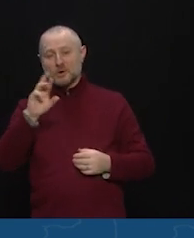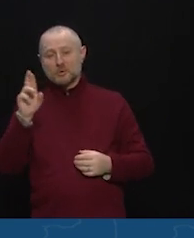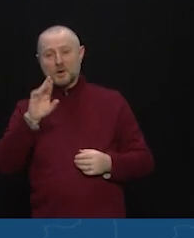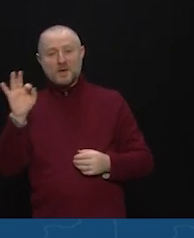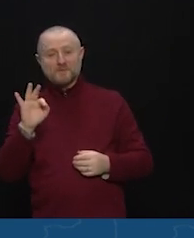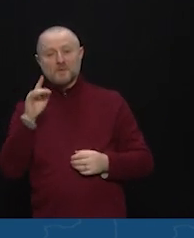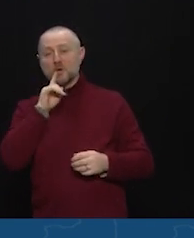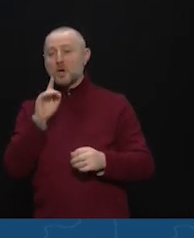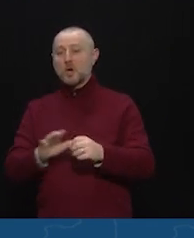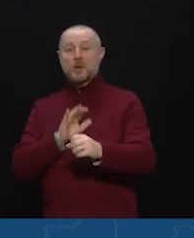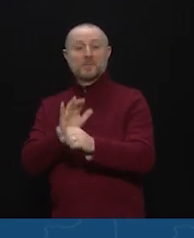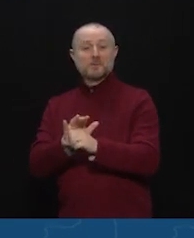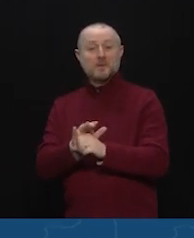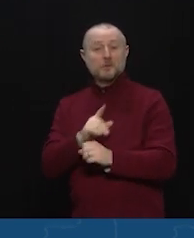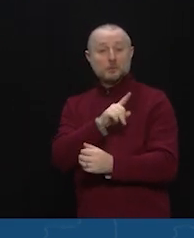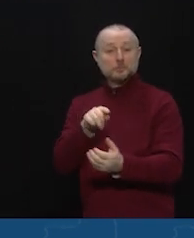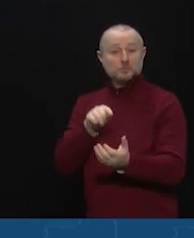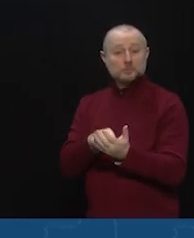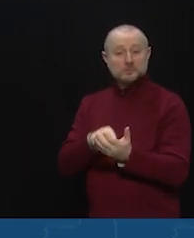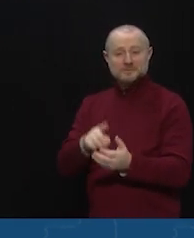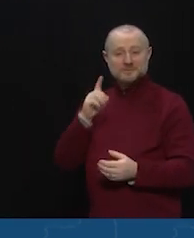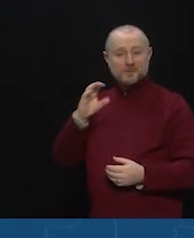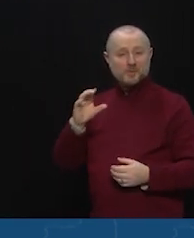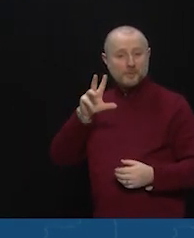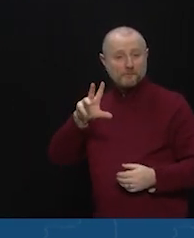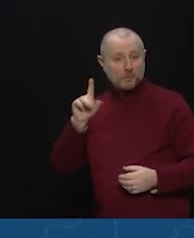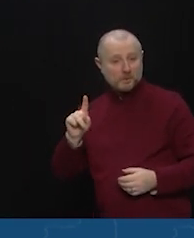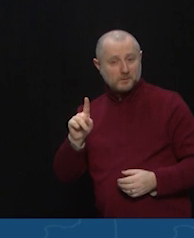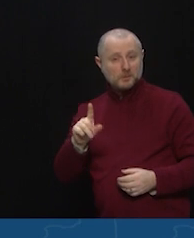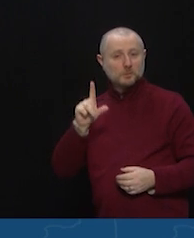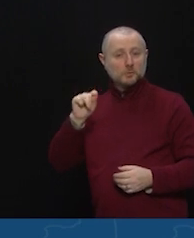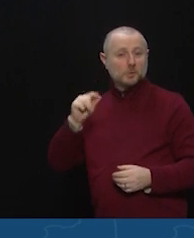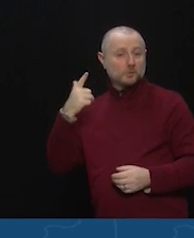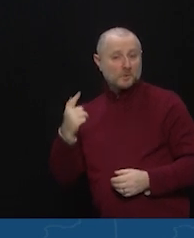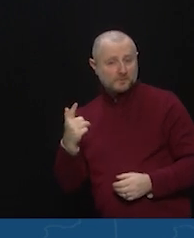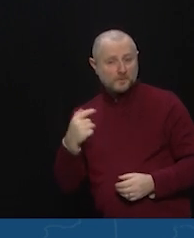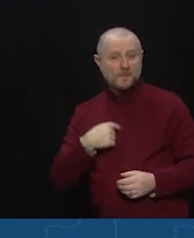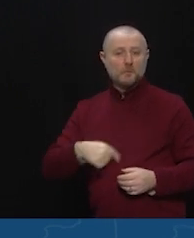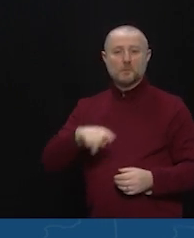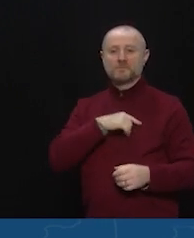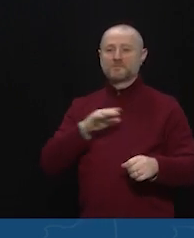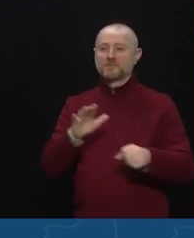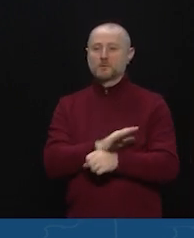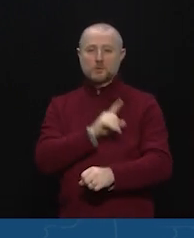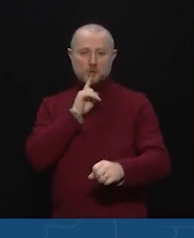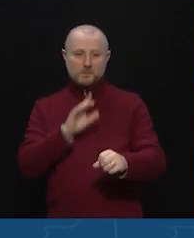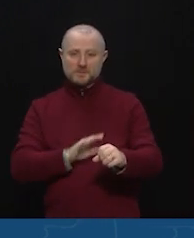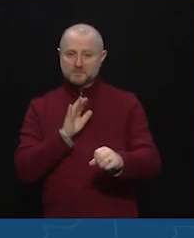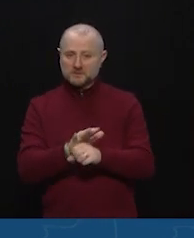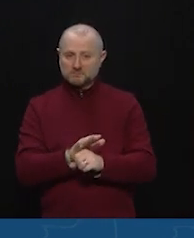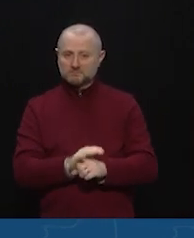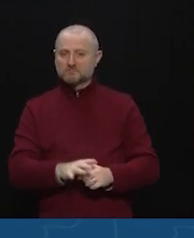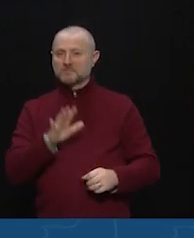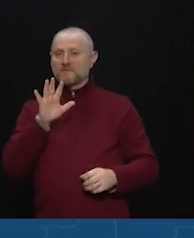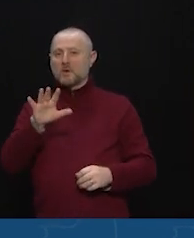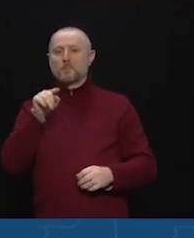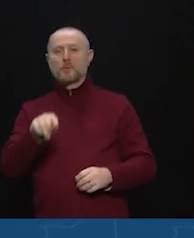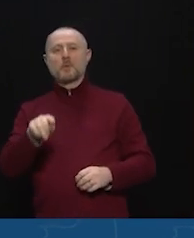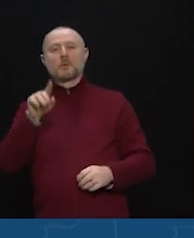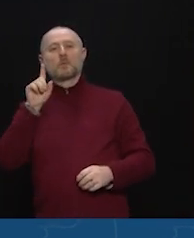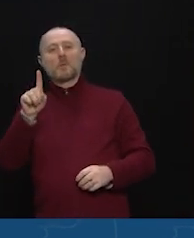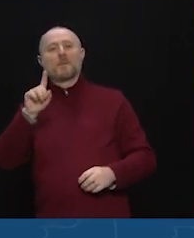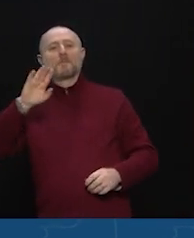by December 31st of 21. So we fully committed the $5.1 billion